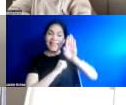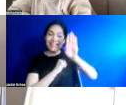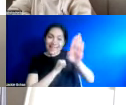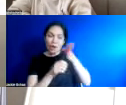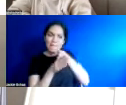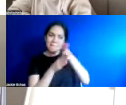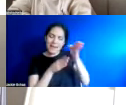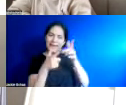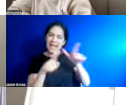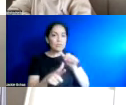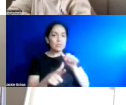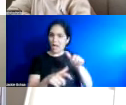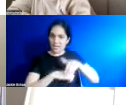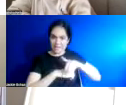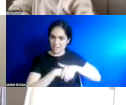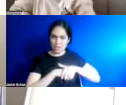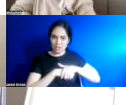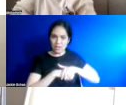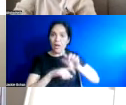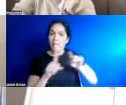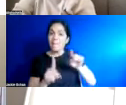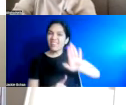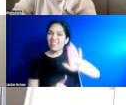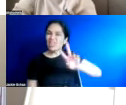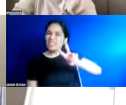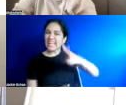their second typically tends to be or